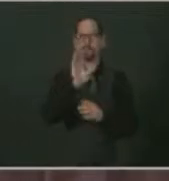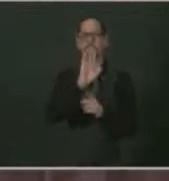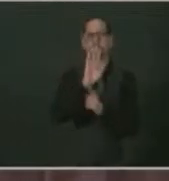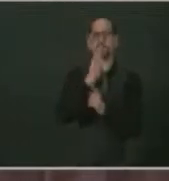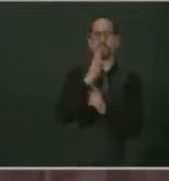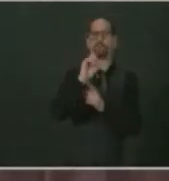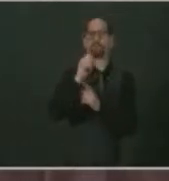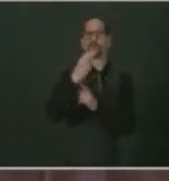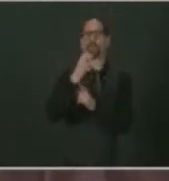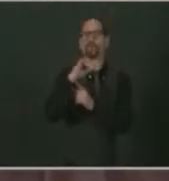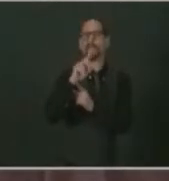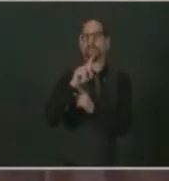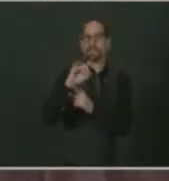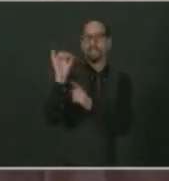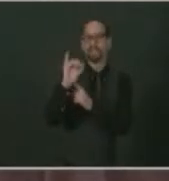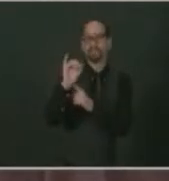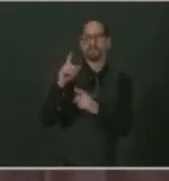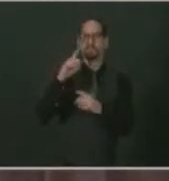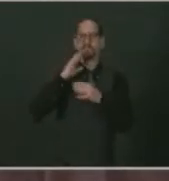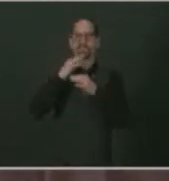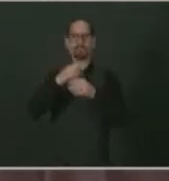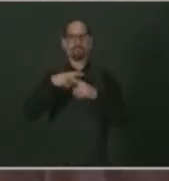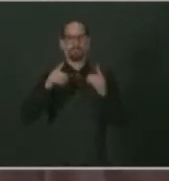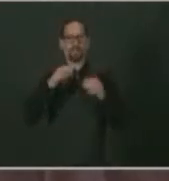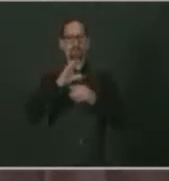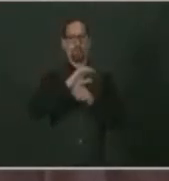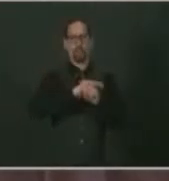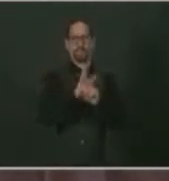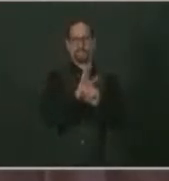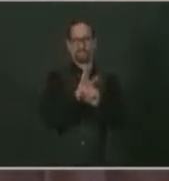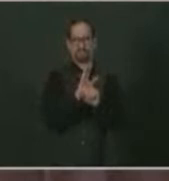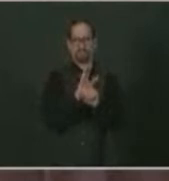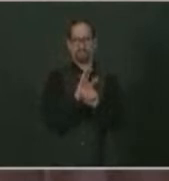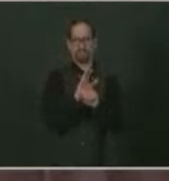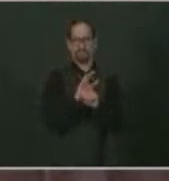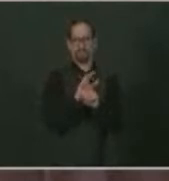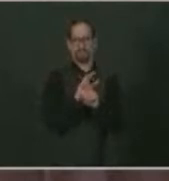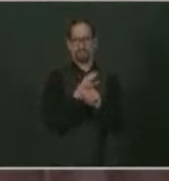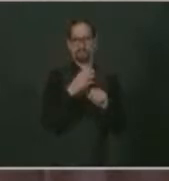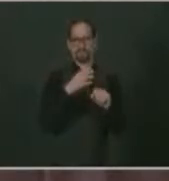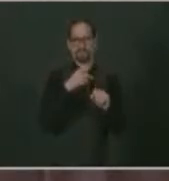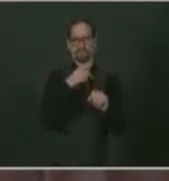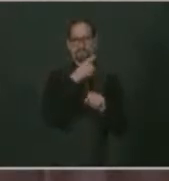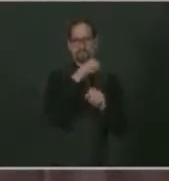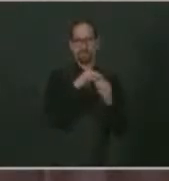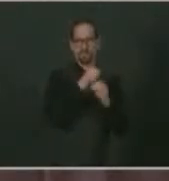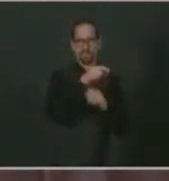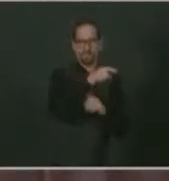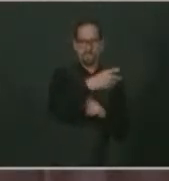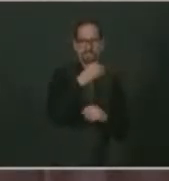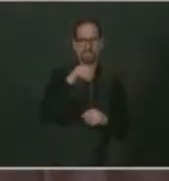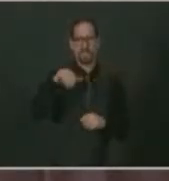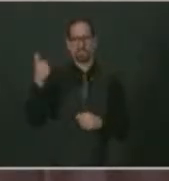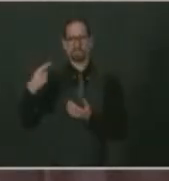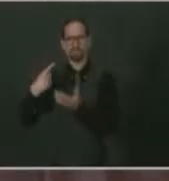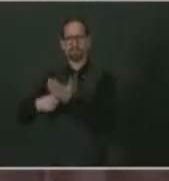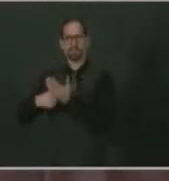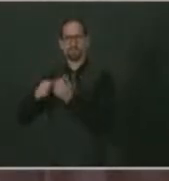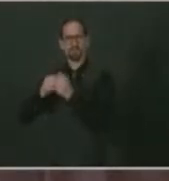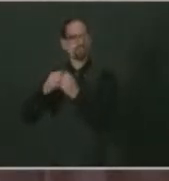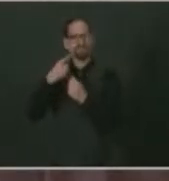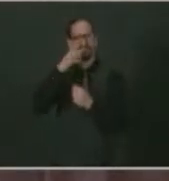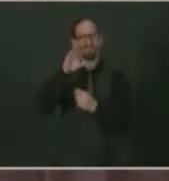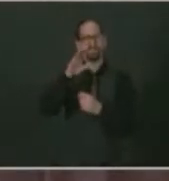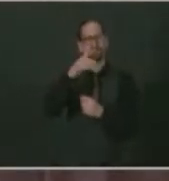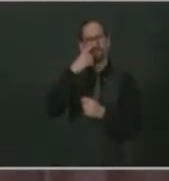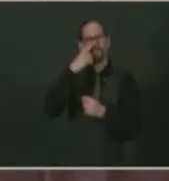you and Commissioner Teague had conversations with them. Can you just kind of outline to me what you and the Commissioner said to make them roll back and